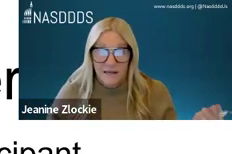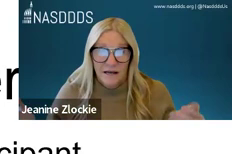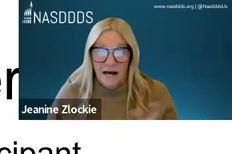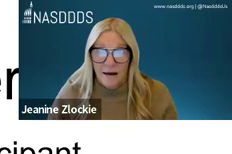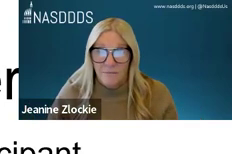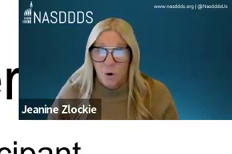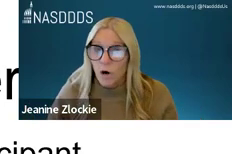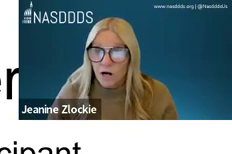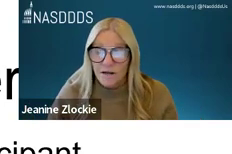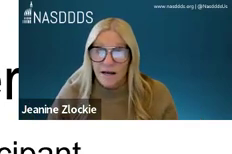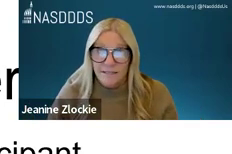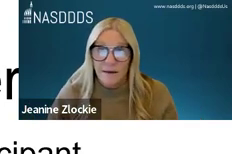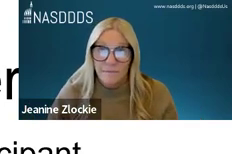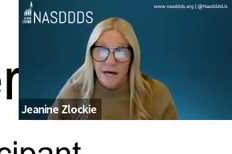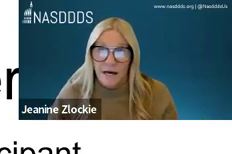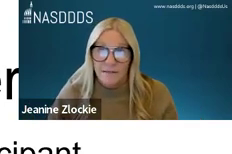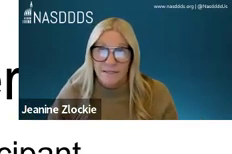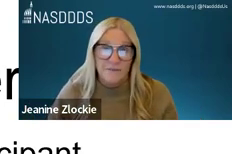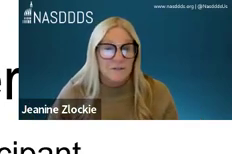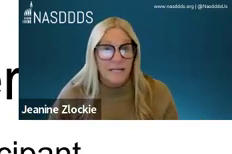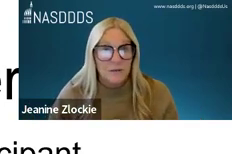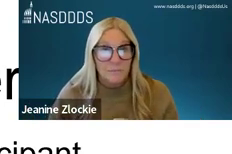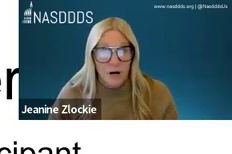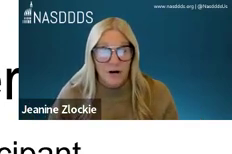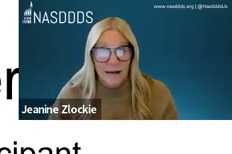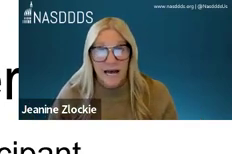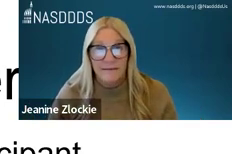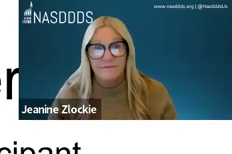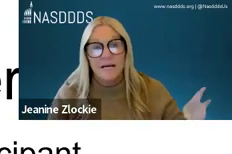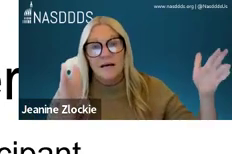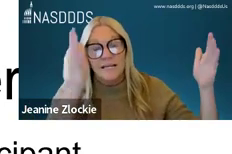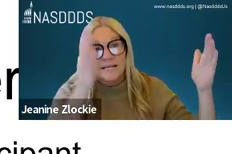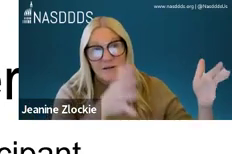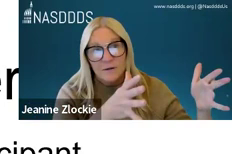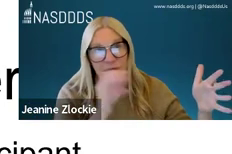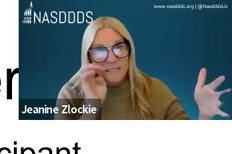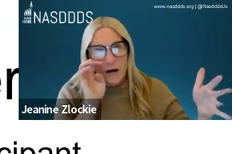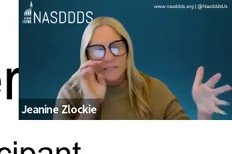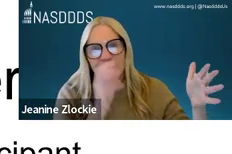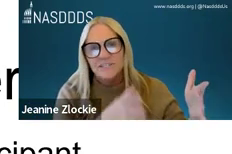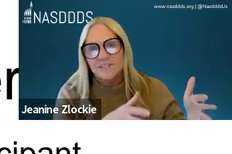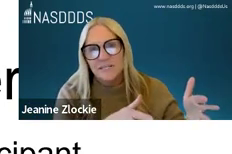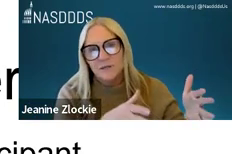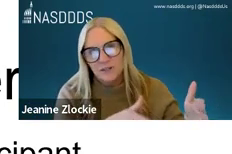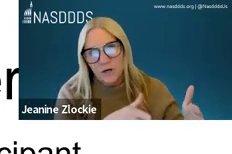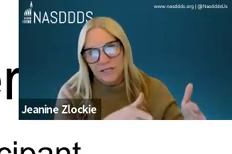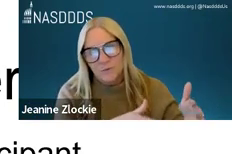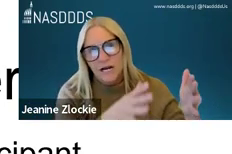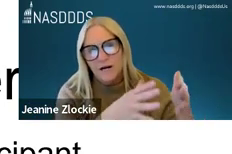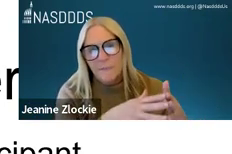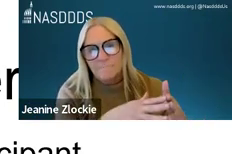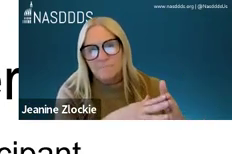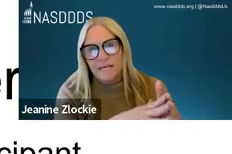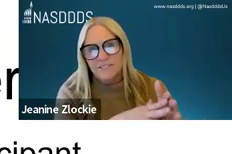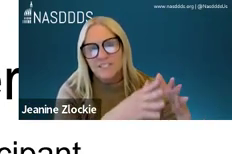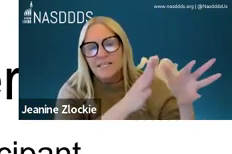services, or some self-direction programs have another piece called agency with choice,